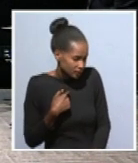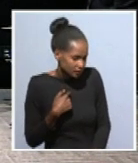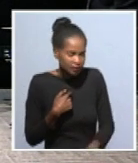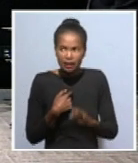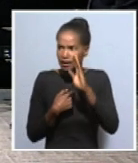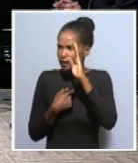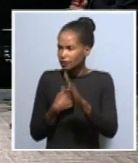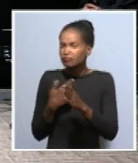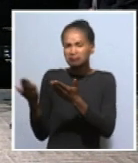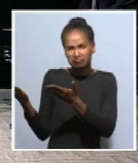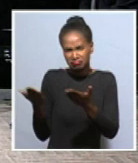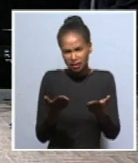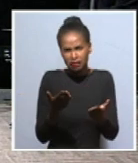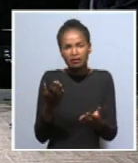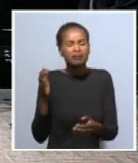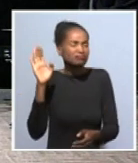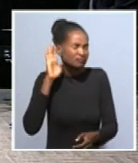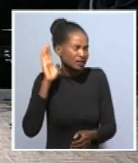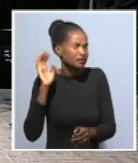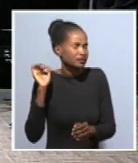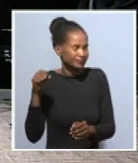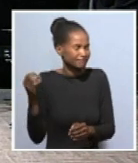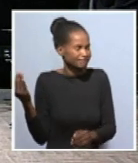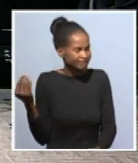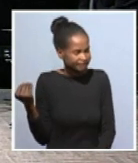Hello? Please go ahead, Fanuel. We can hear you. Okay.